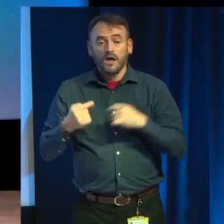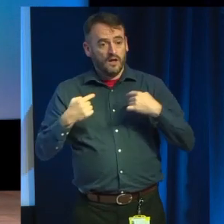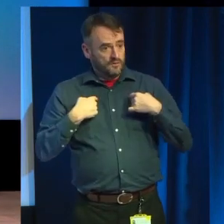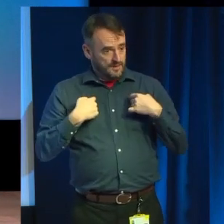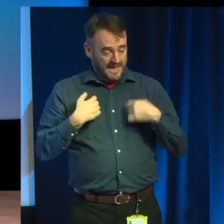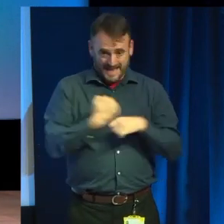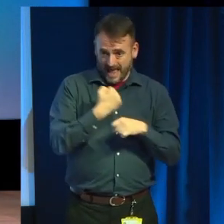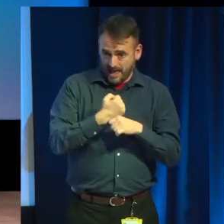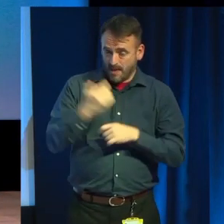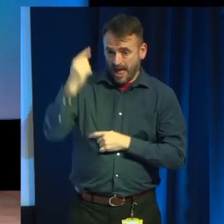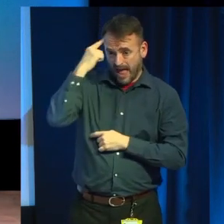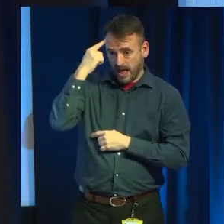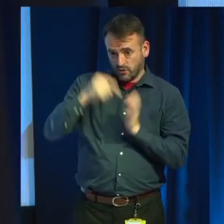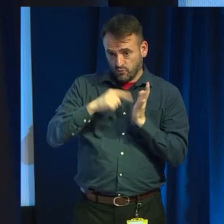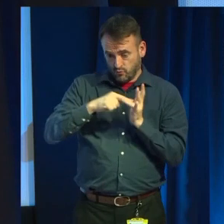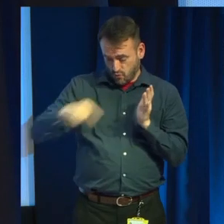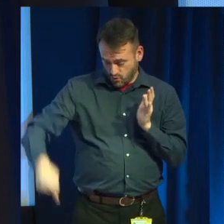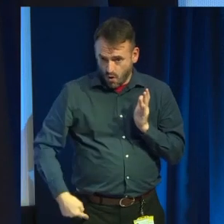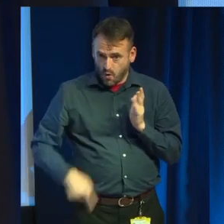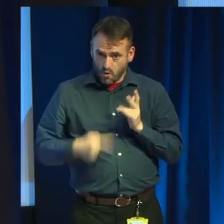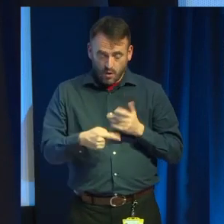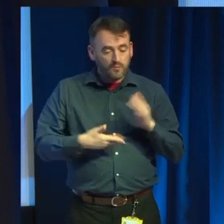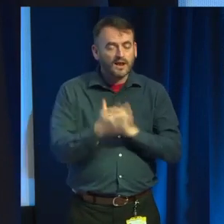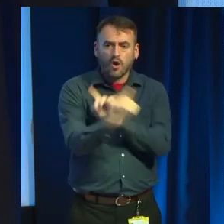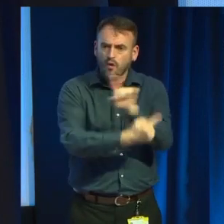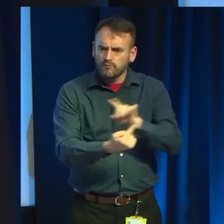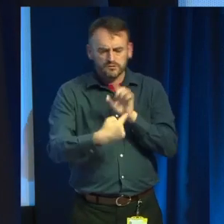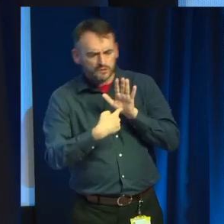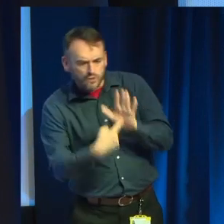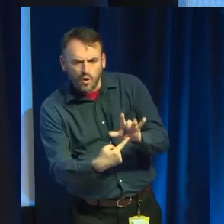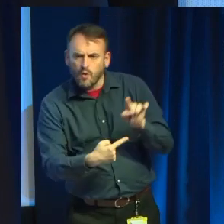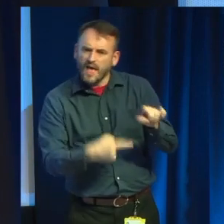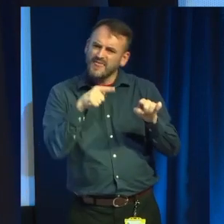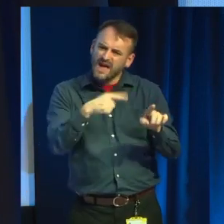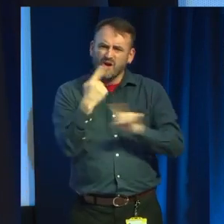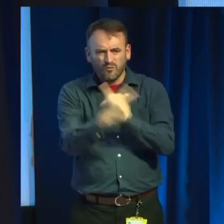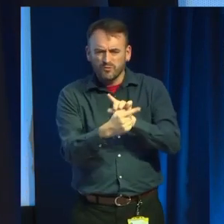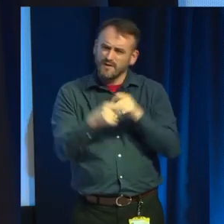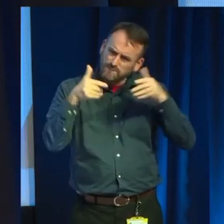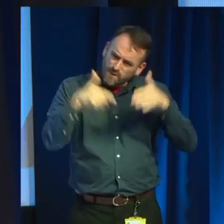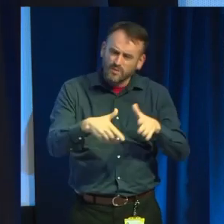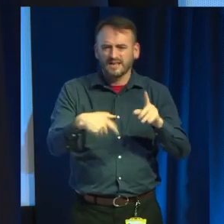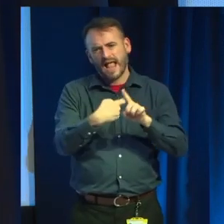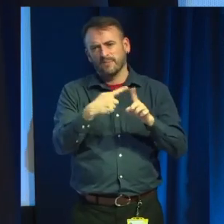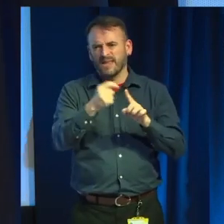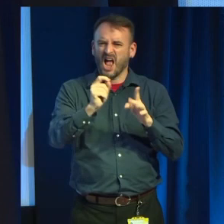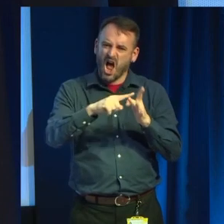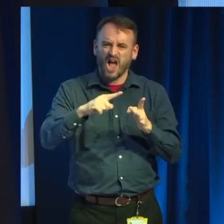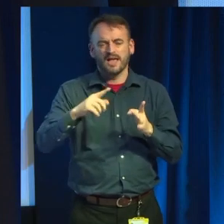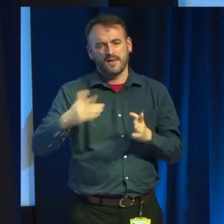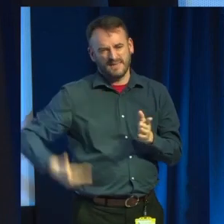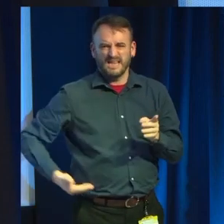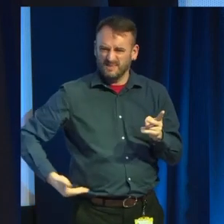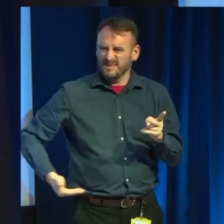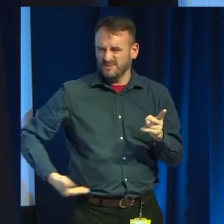very business-driven. It was, all about KPIs and user acquisition and that kind of stuff. And we brought like a free